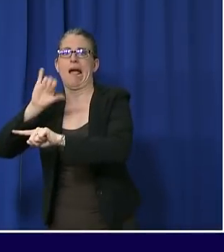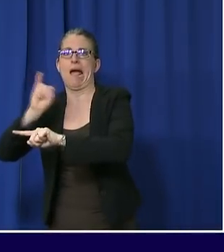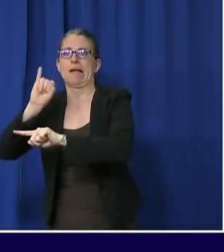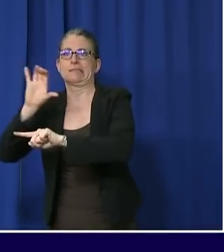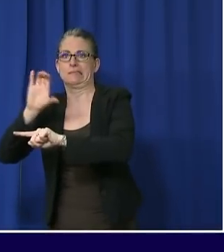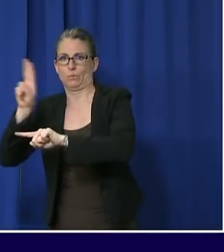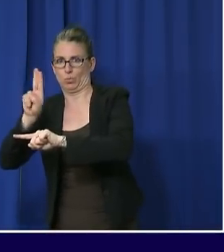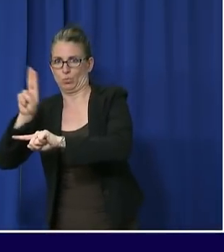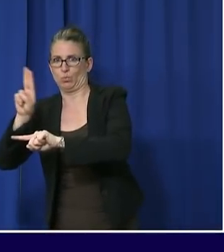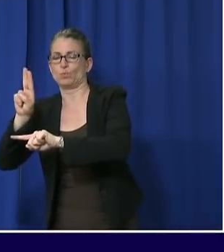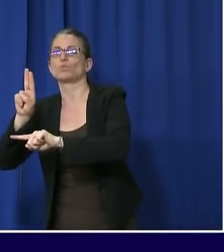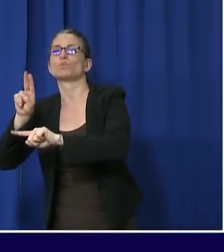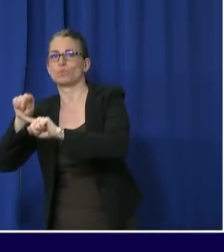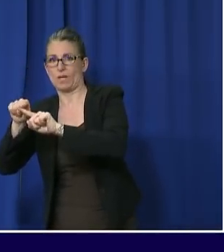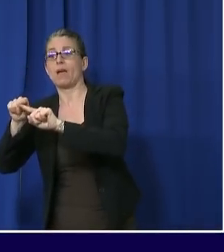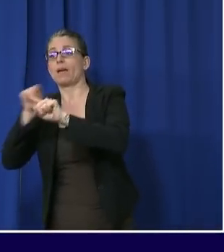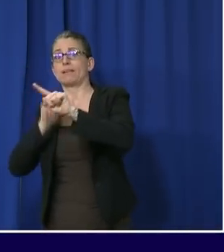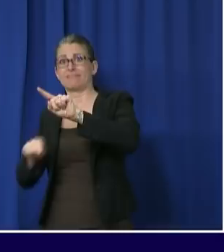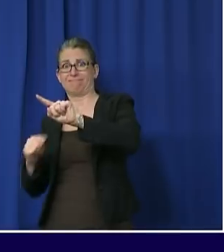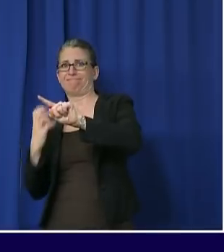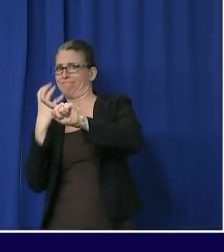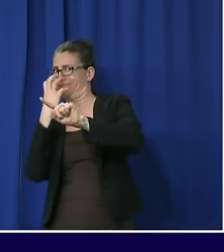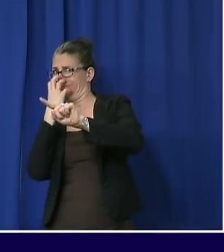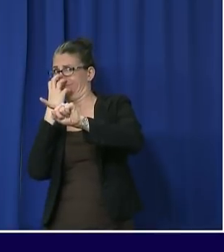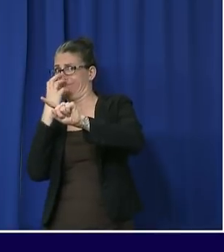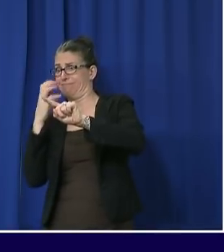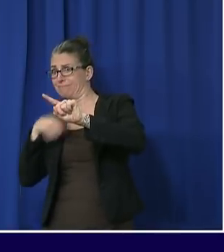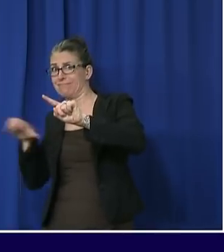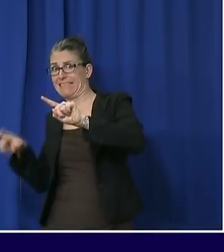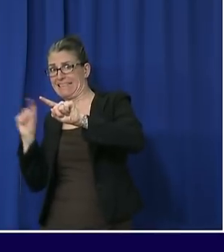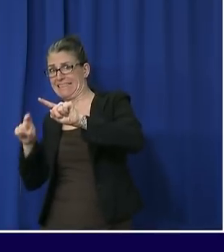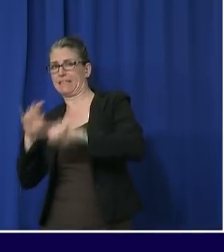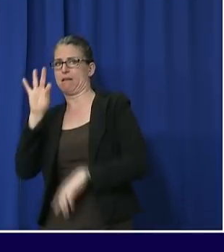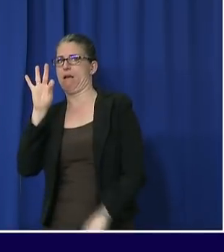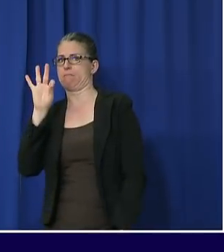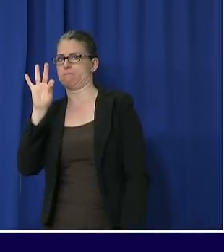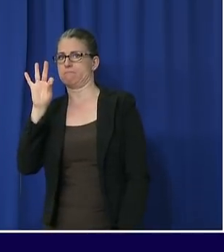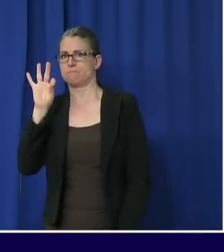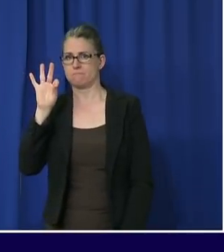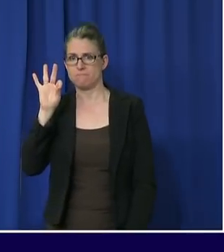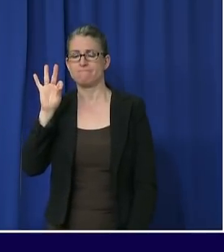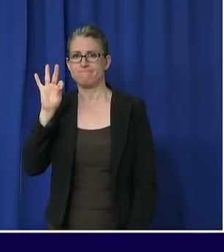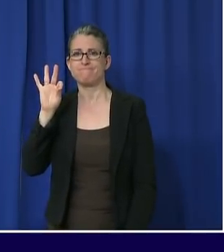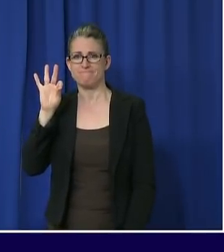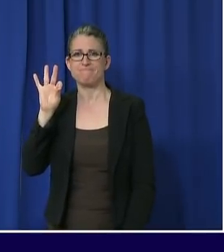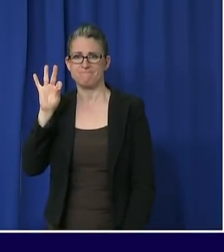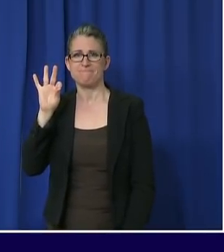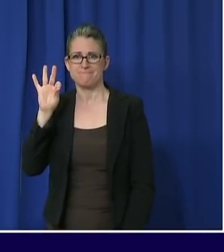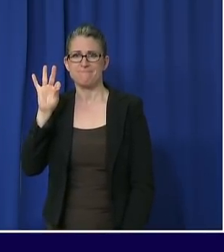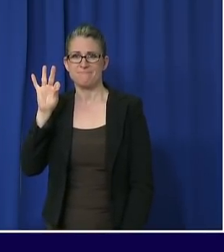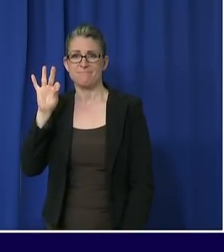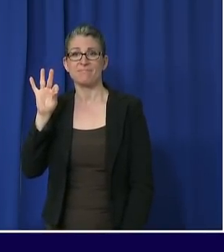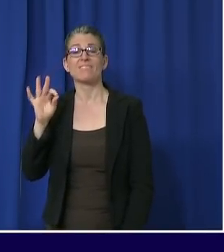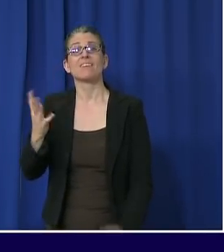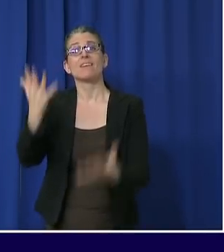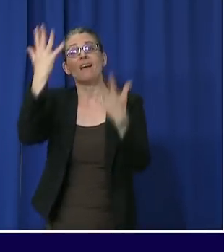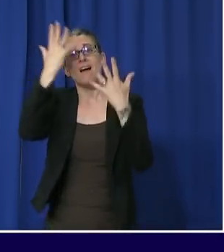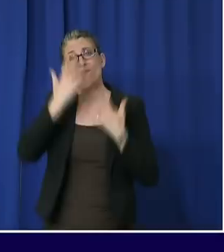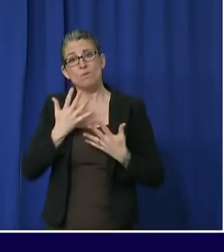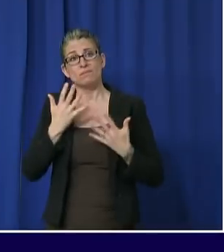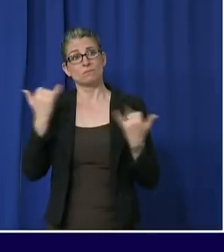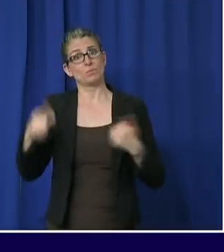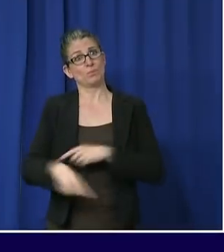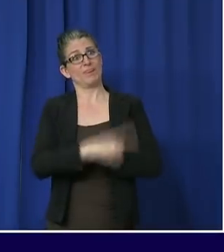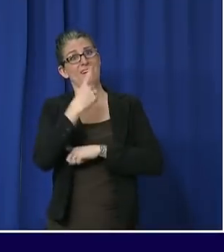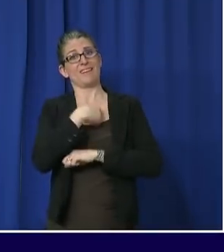ventilators. As I mentioned a moment ago, there have unfortunately been 65 individuals across the state who have passed away